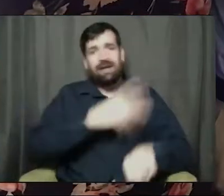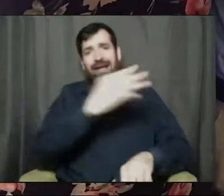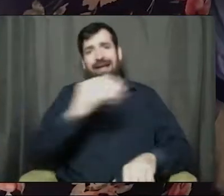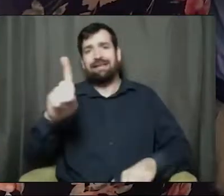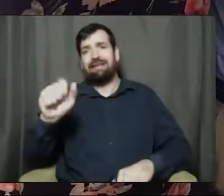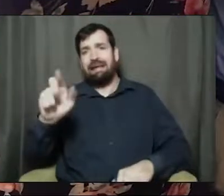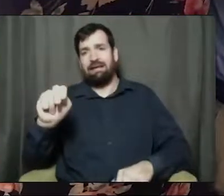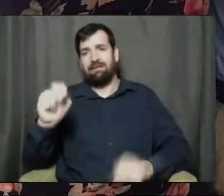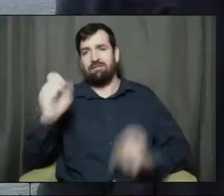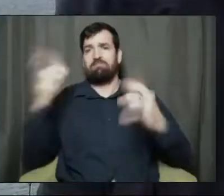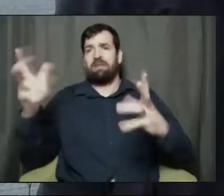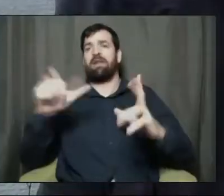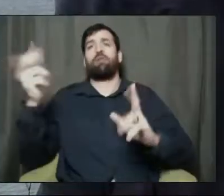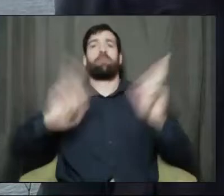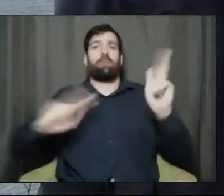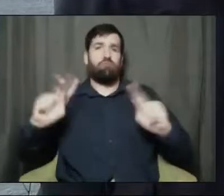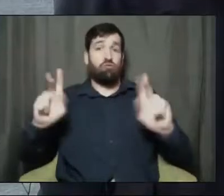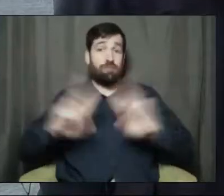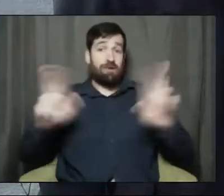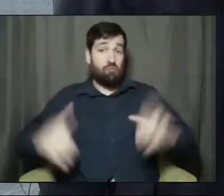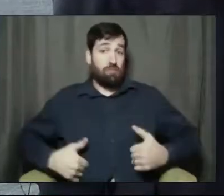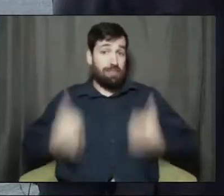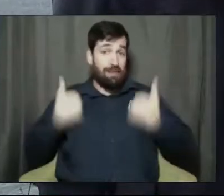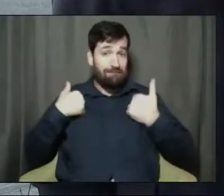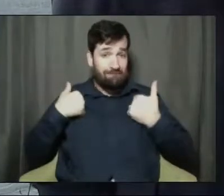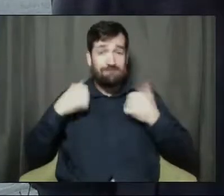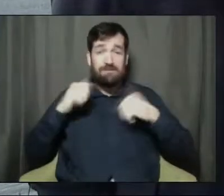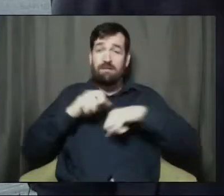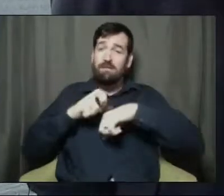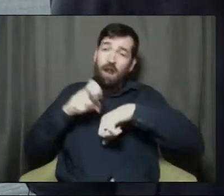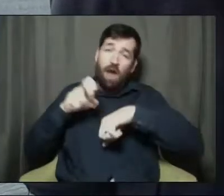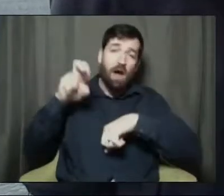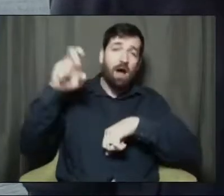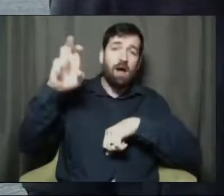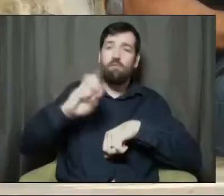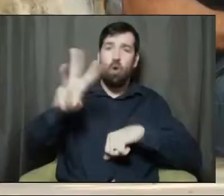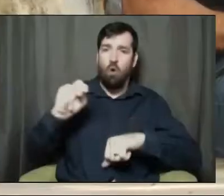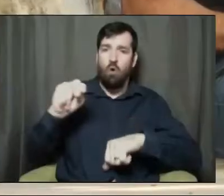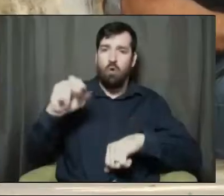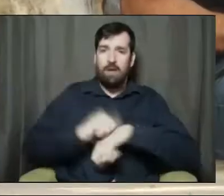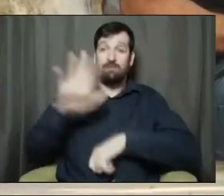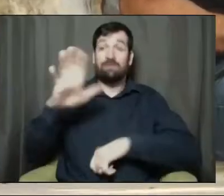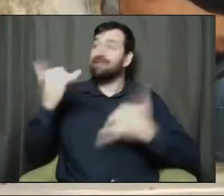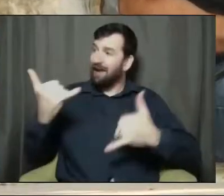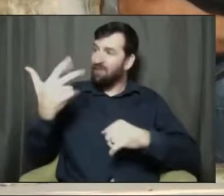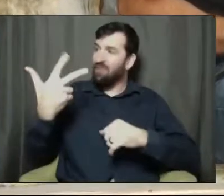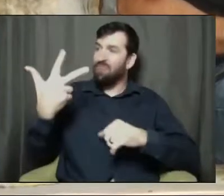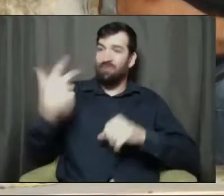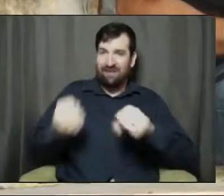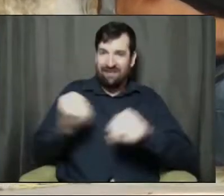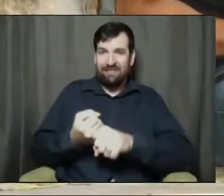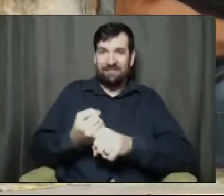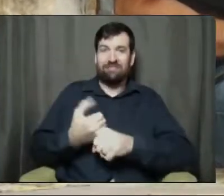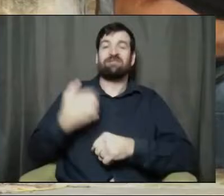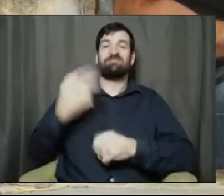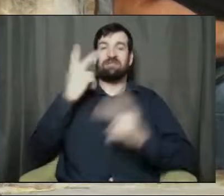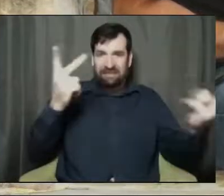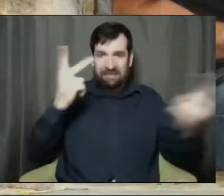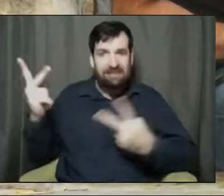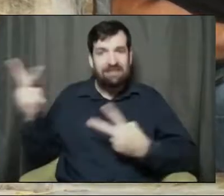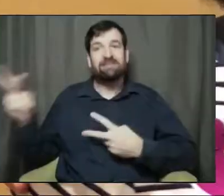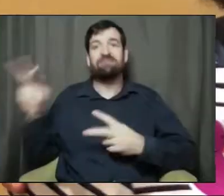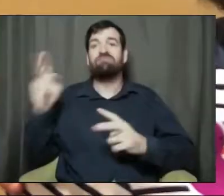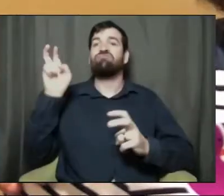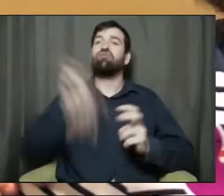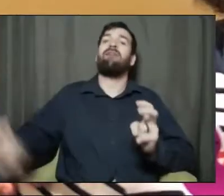others, ready to live life and climb their own mountain. Now I get 3 years in, I get to see him going out and traveling and eating whatever